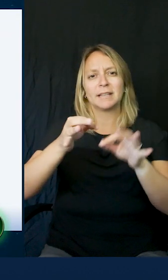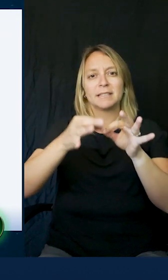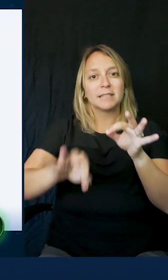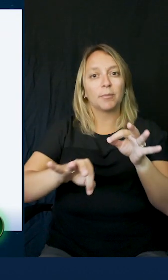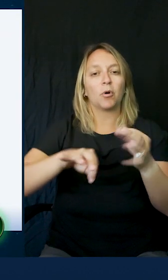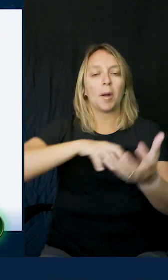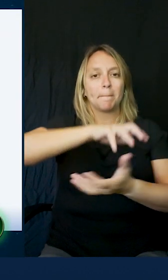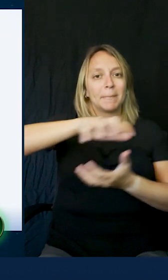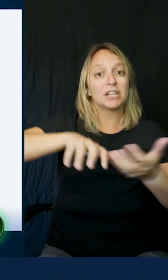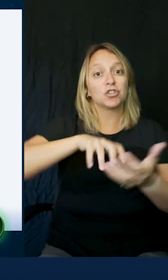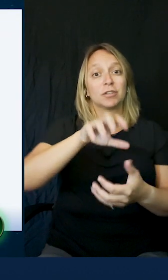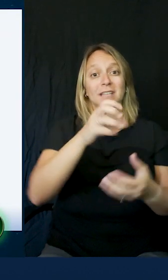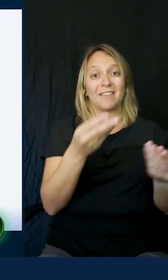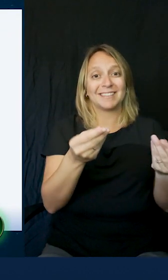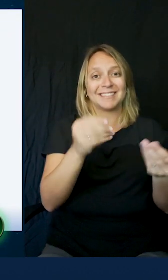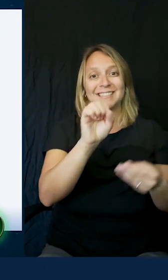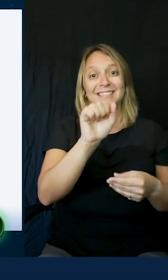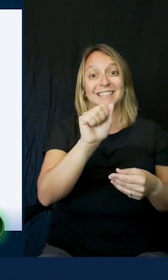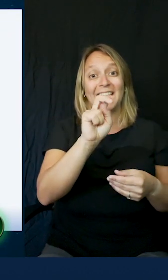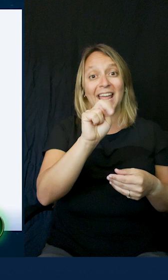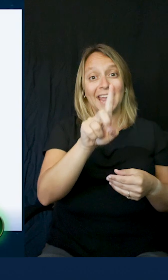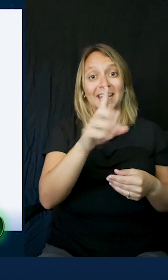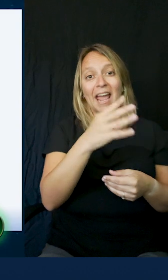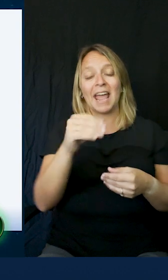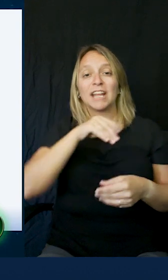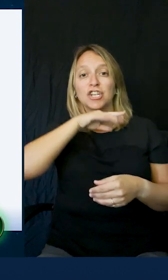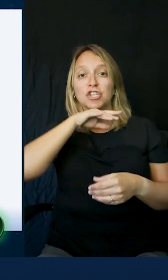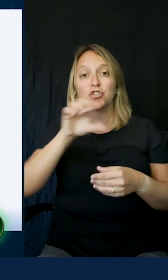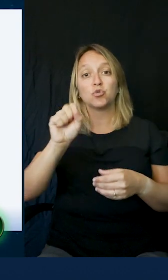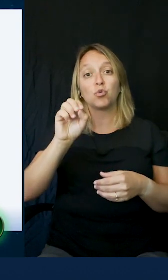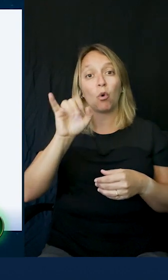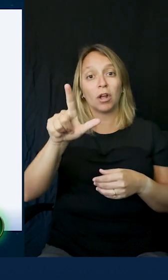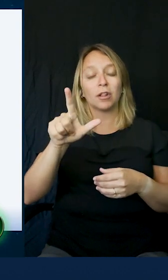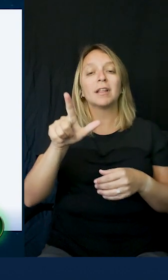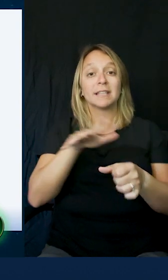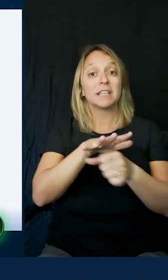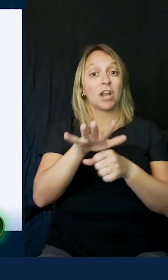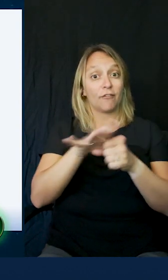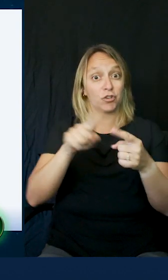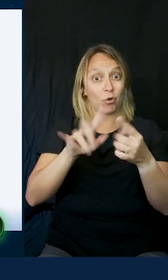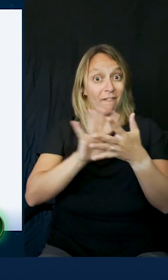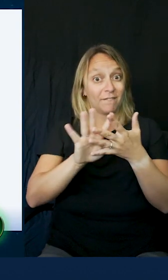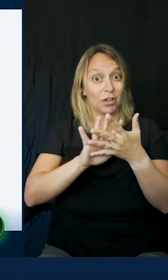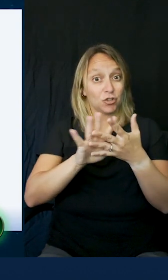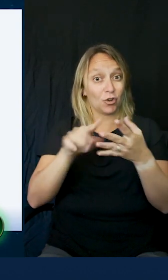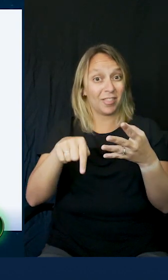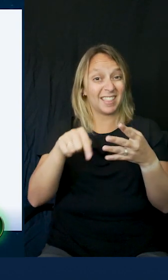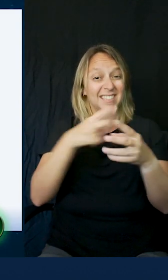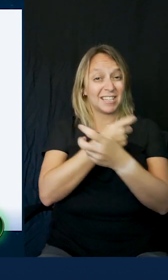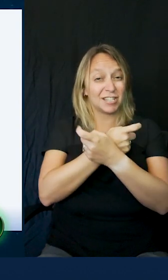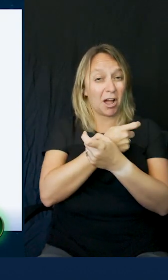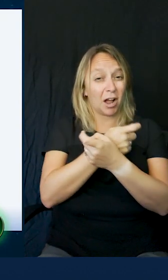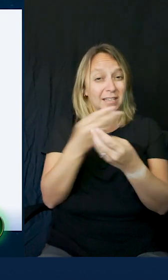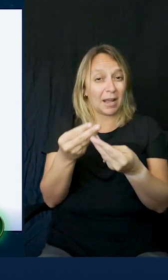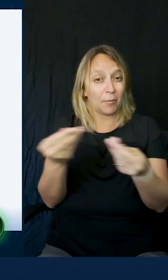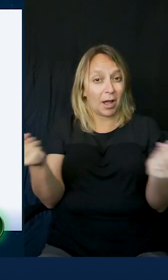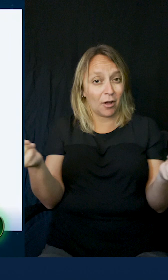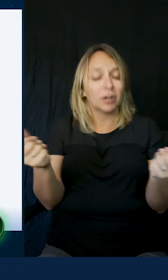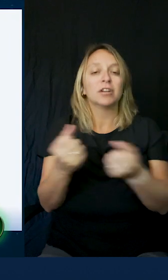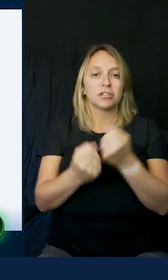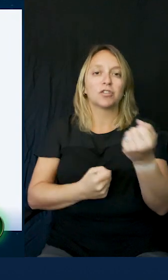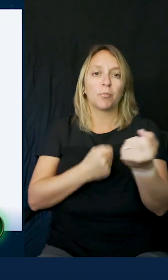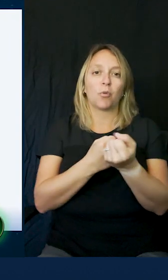sand and soil are enough to filter out this toxicant. So really encourage everyone to support increased